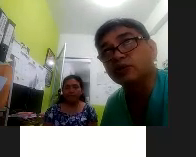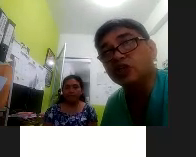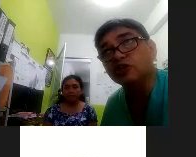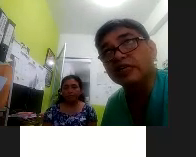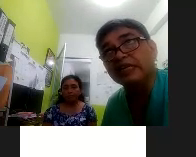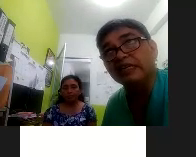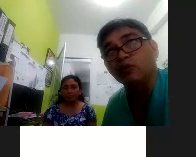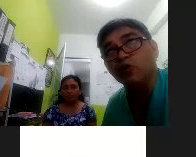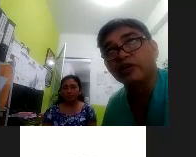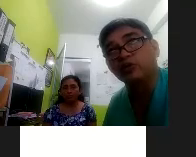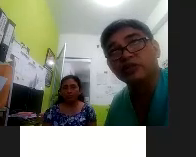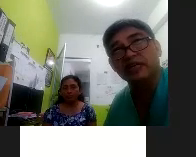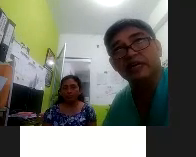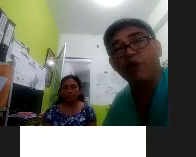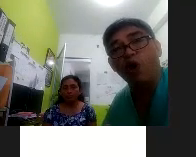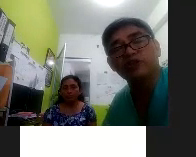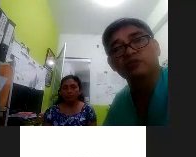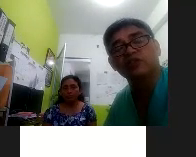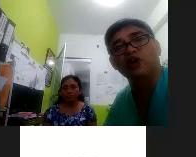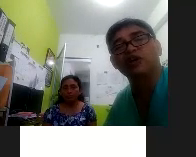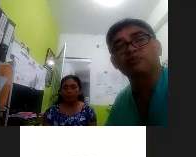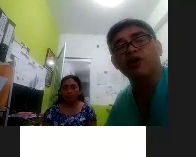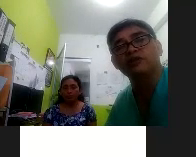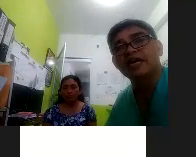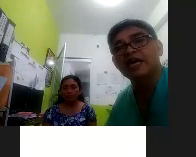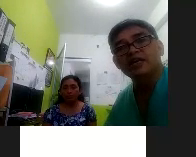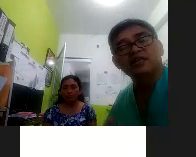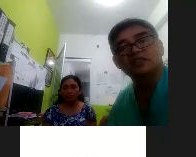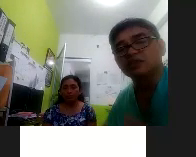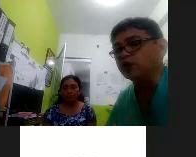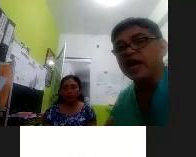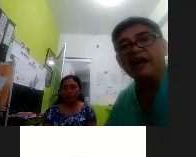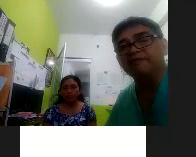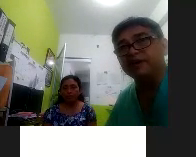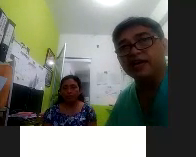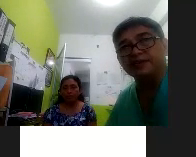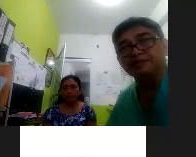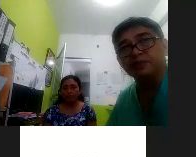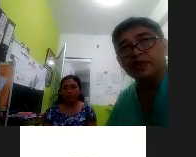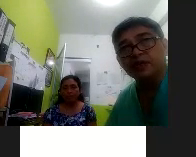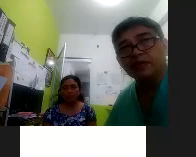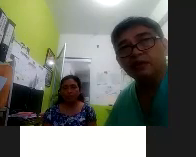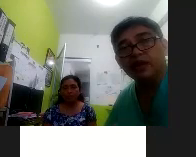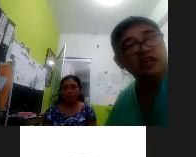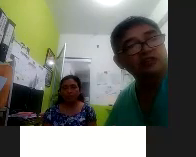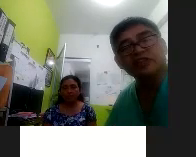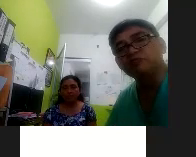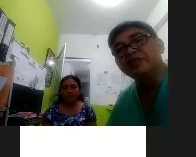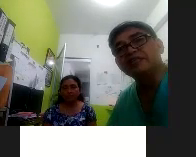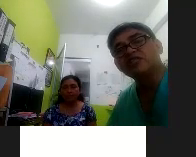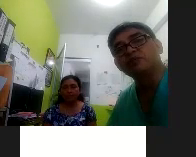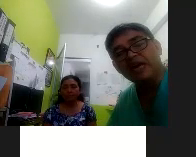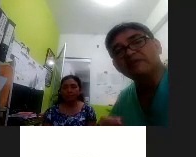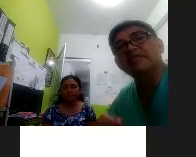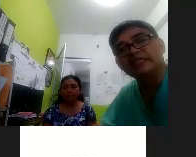the traditional healer working with bones, with broken bones. We have a lot of